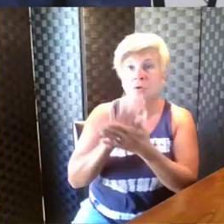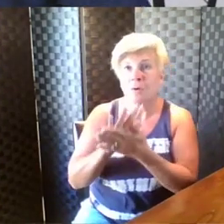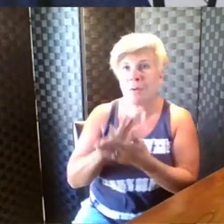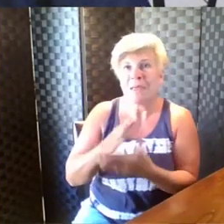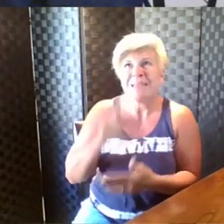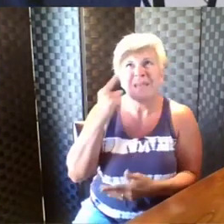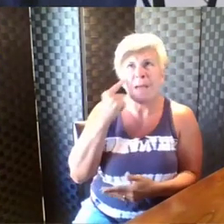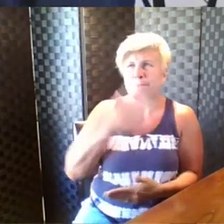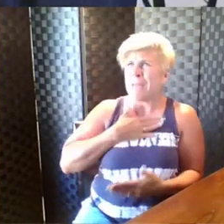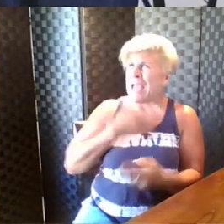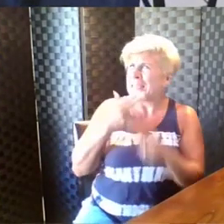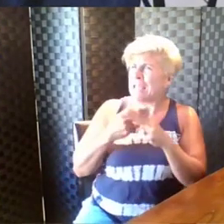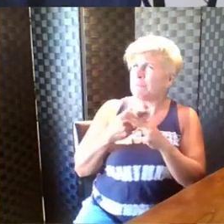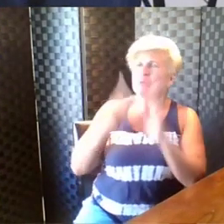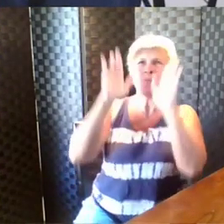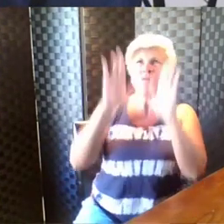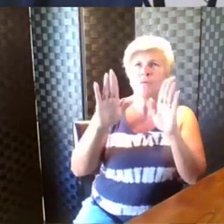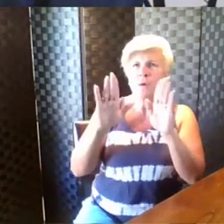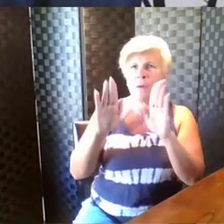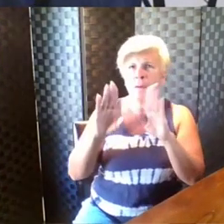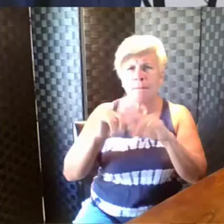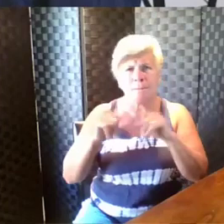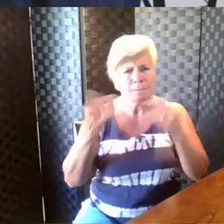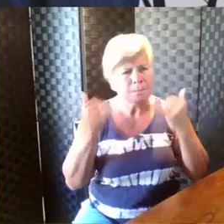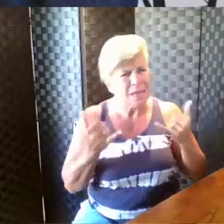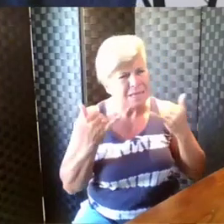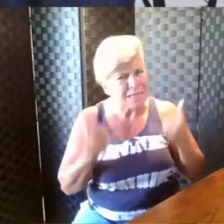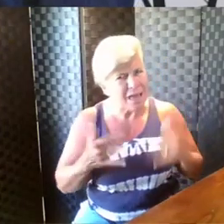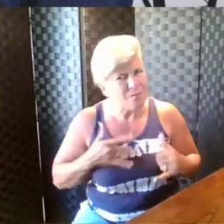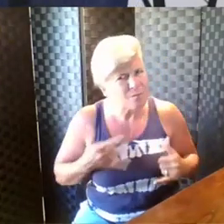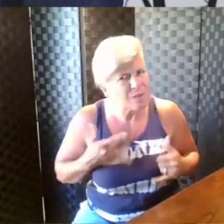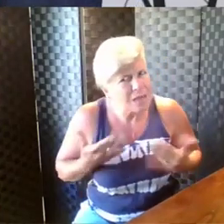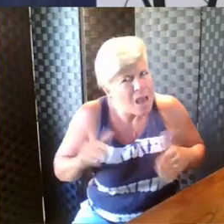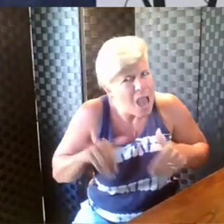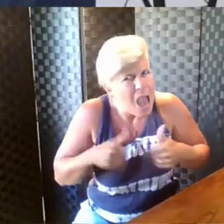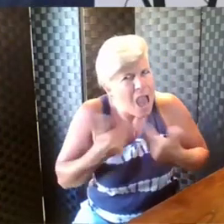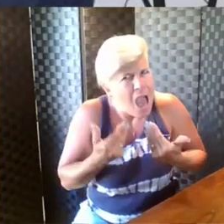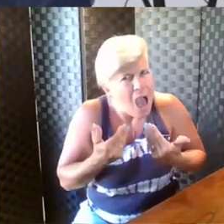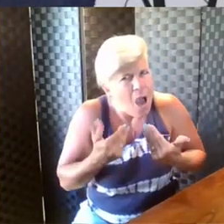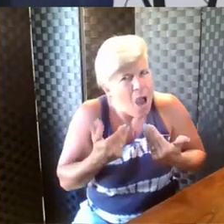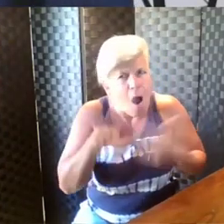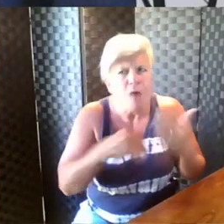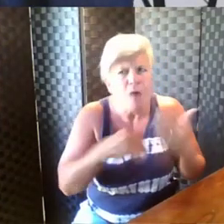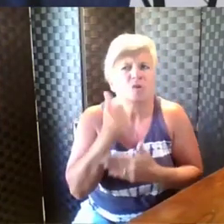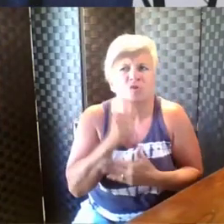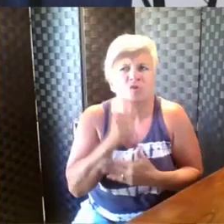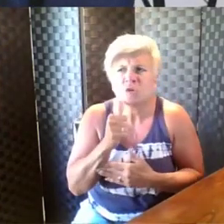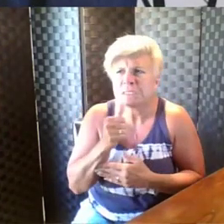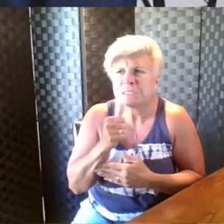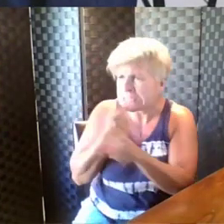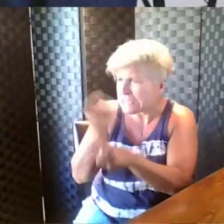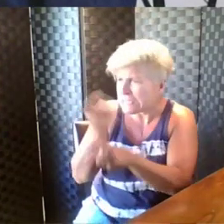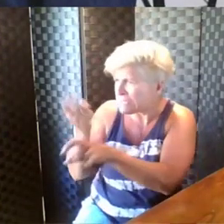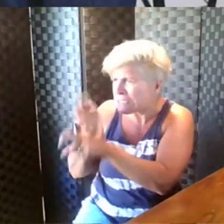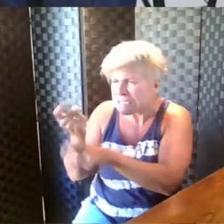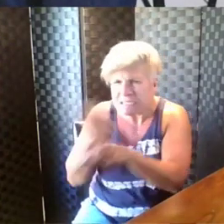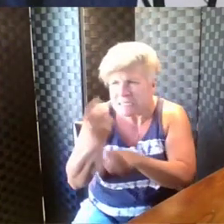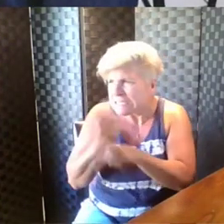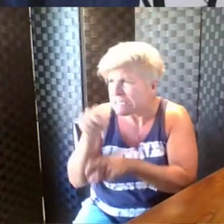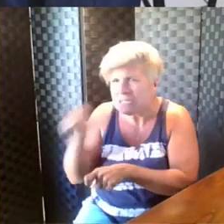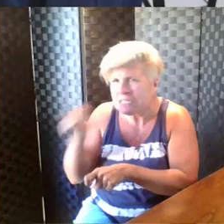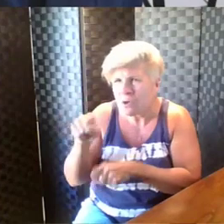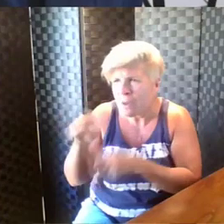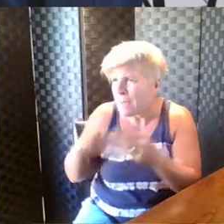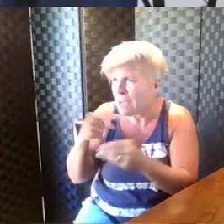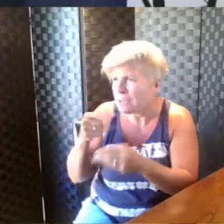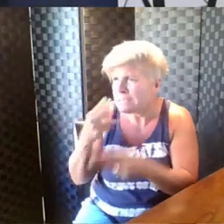name. But now, how do you think she's feeling after all of these girls said these not so nice things to her?